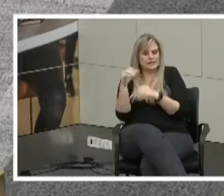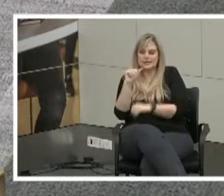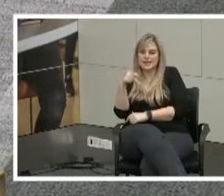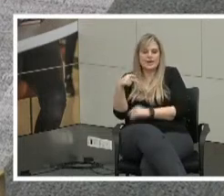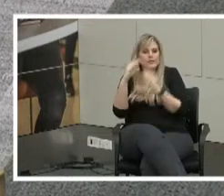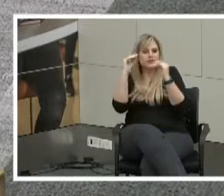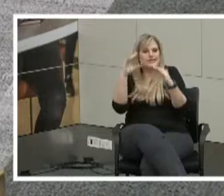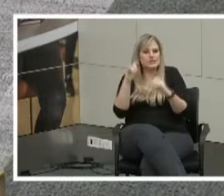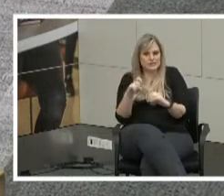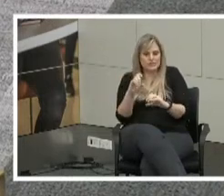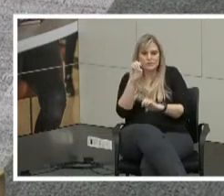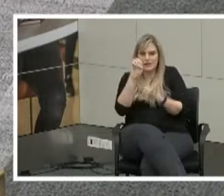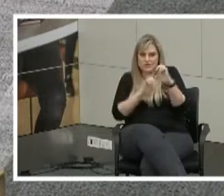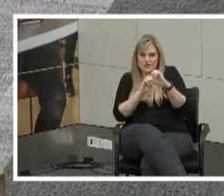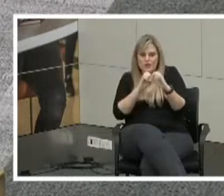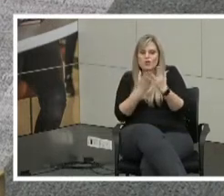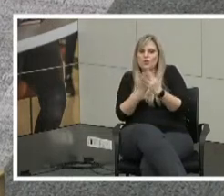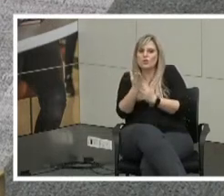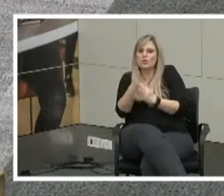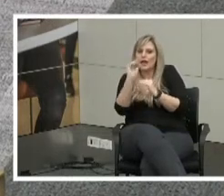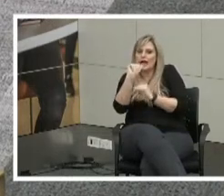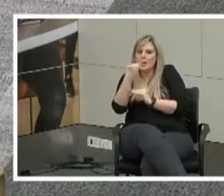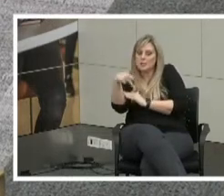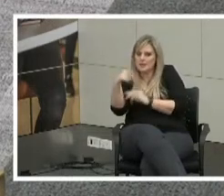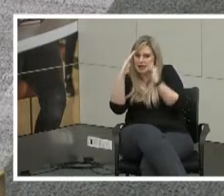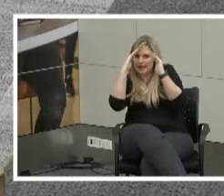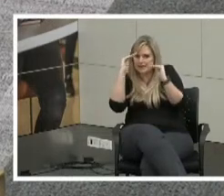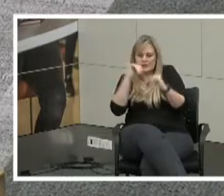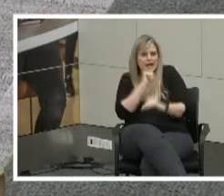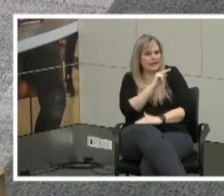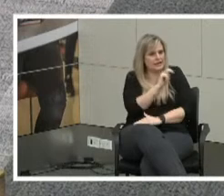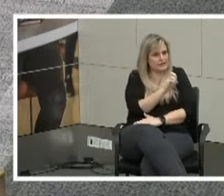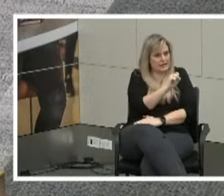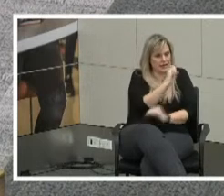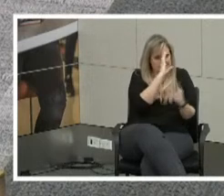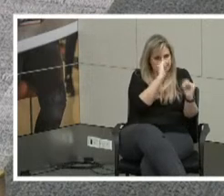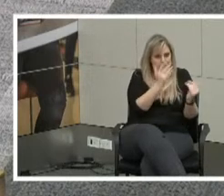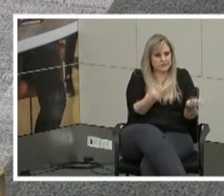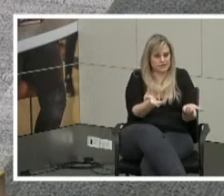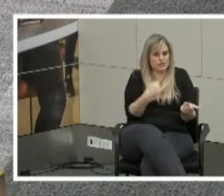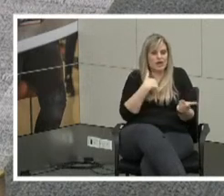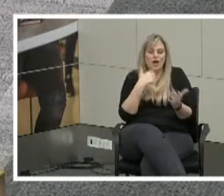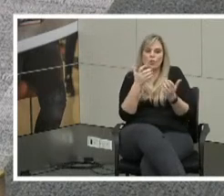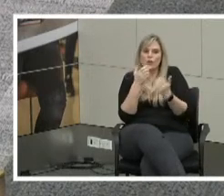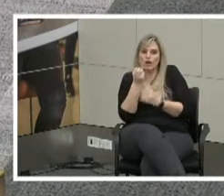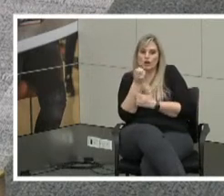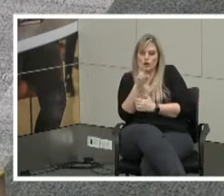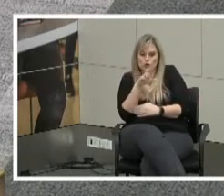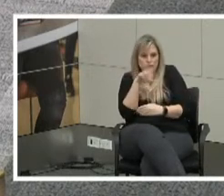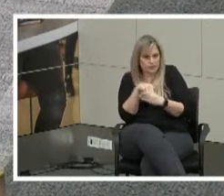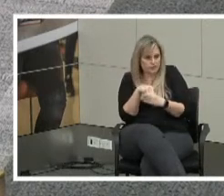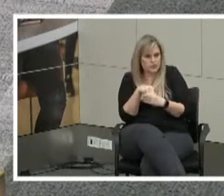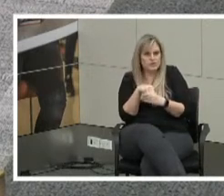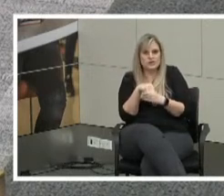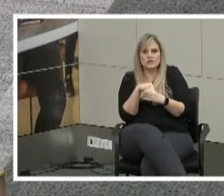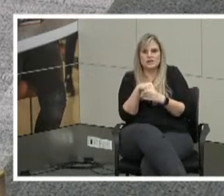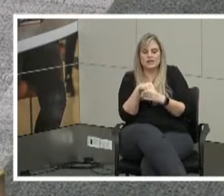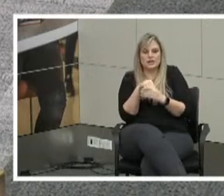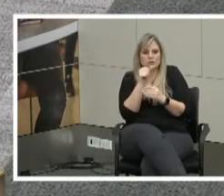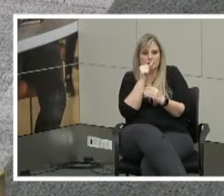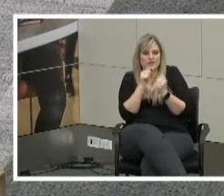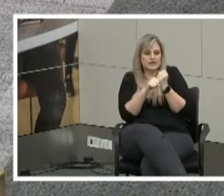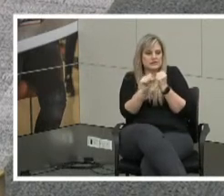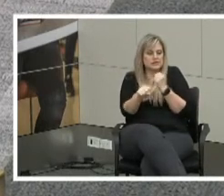need to be evaluated based on AP expectations not NES expectations I want her to participate in cratic seminars and